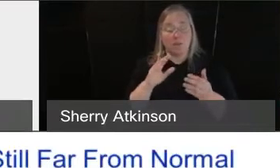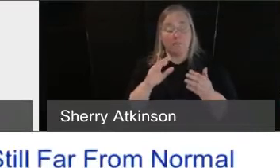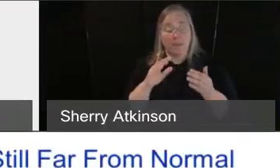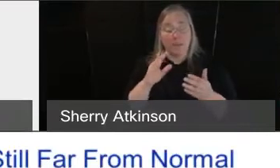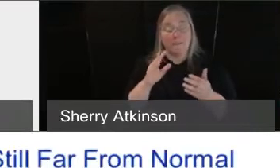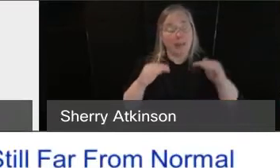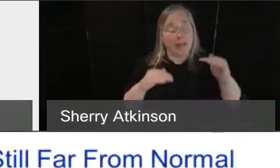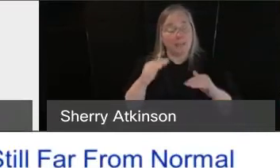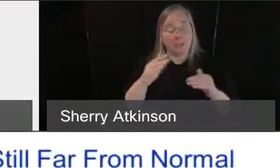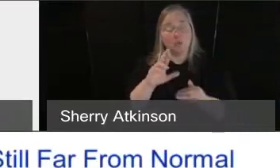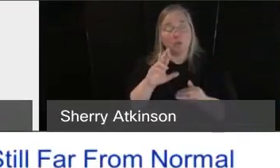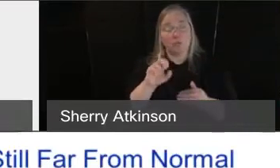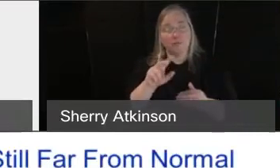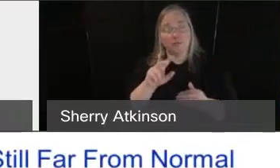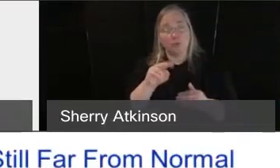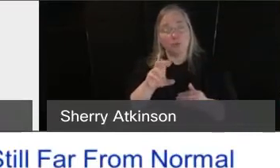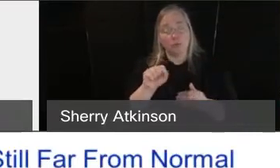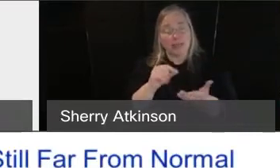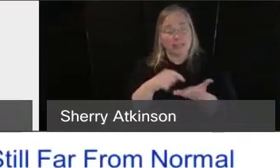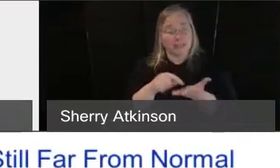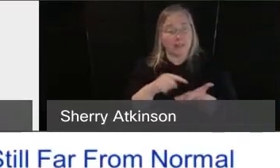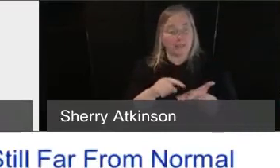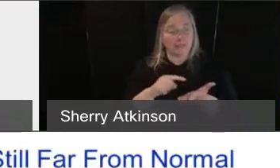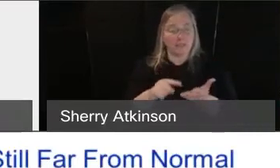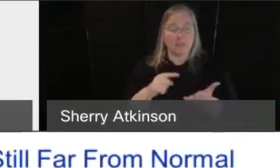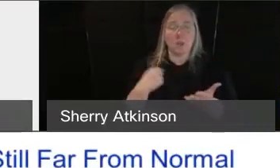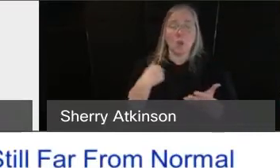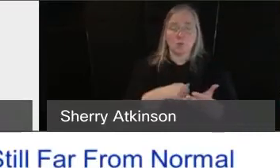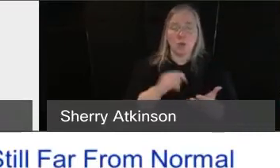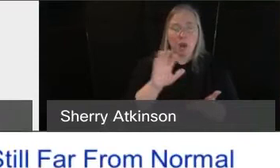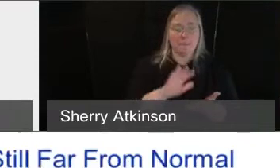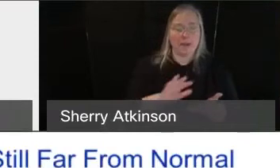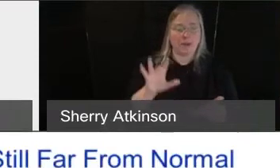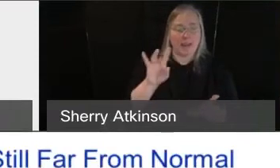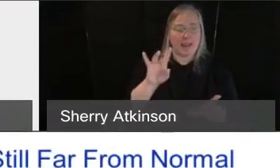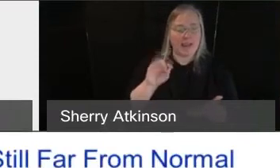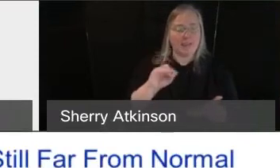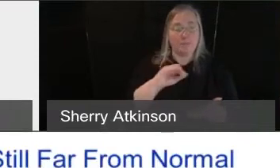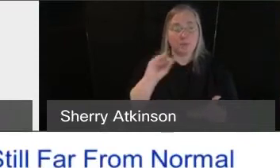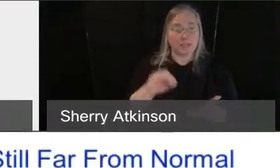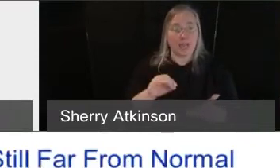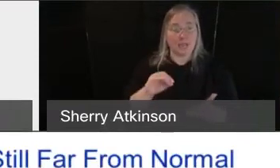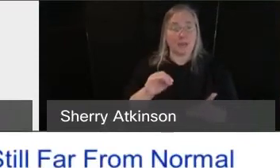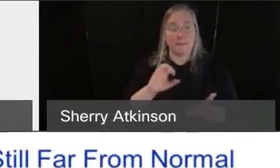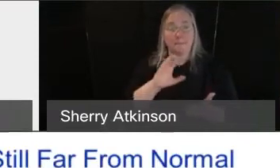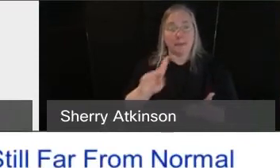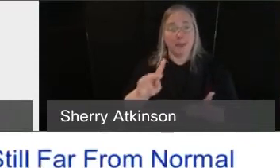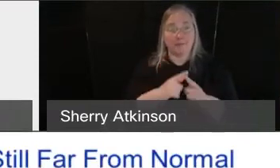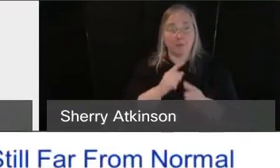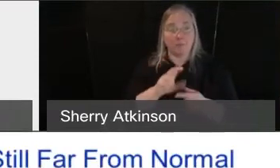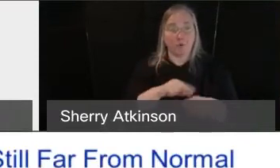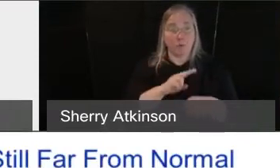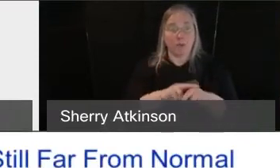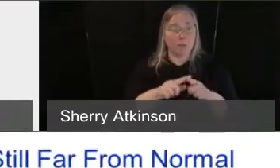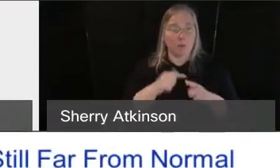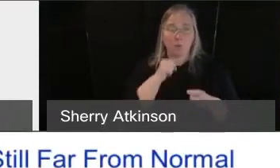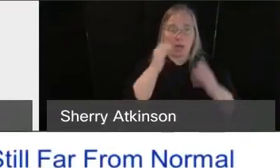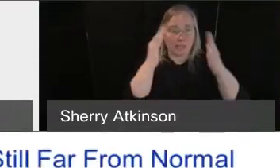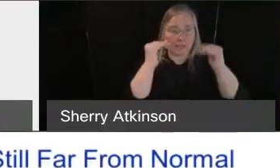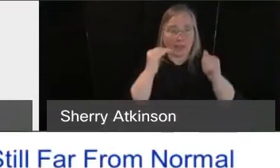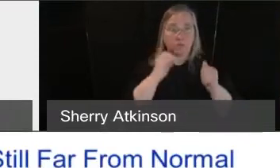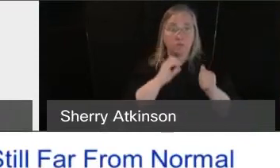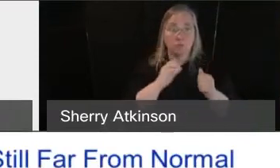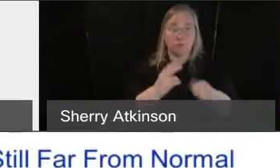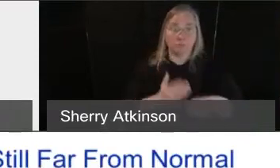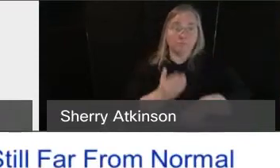normal index, which I thought was nice because, as Darius talked about, we're about 80-something% back to normal, and we're not really expected to get back